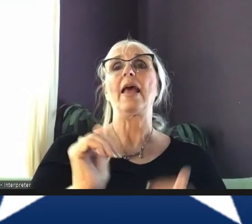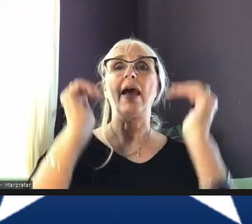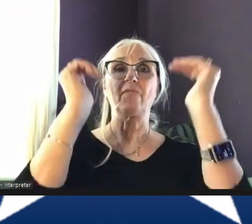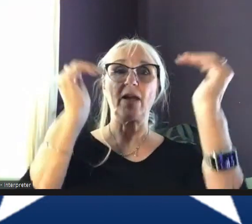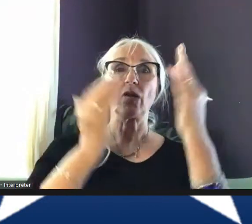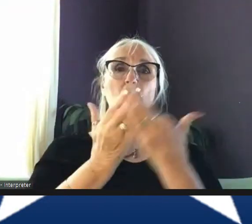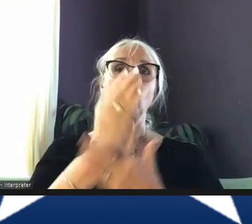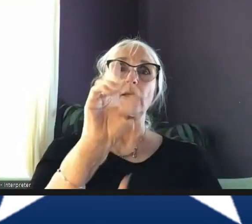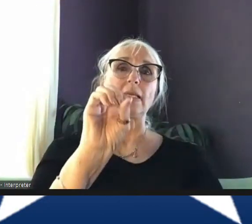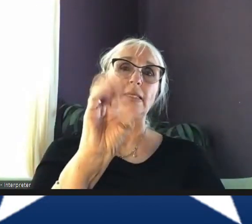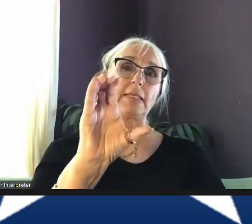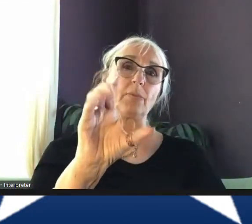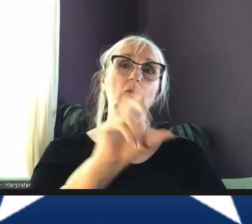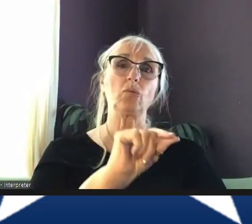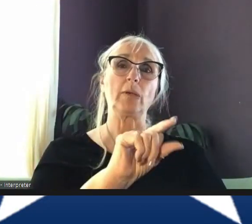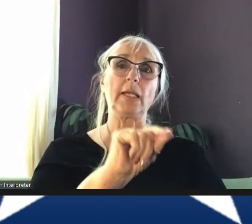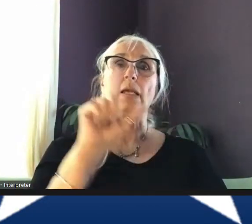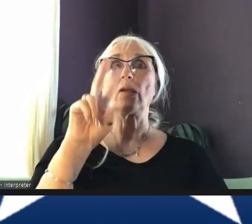December 2021.